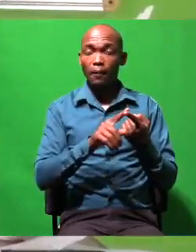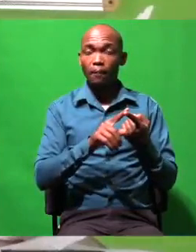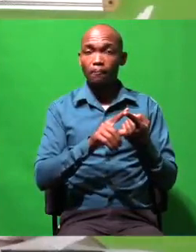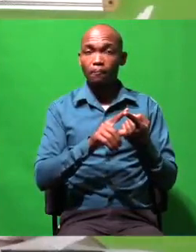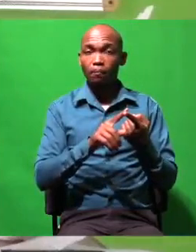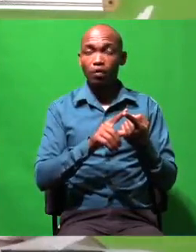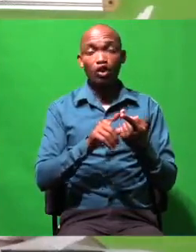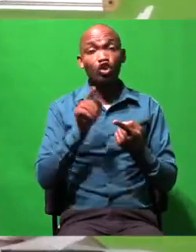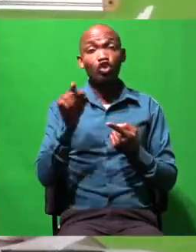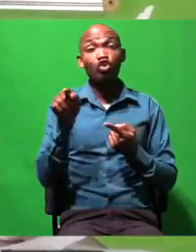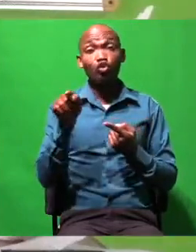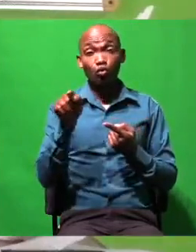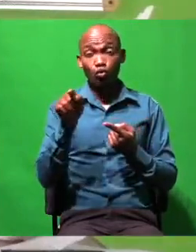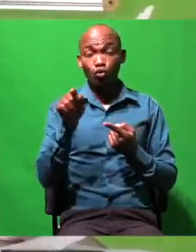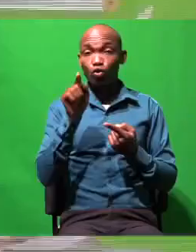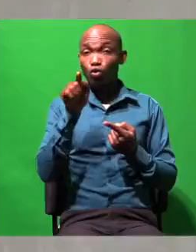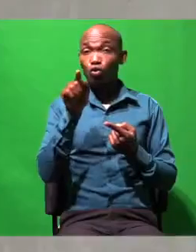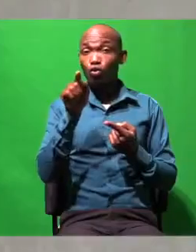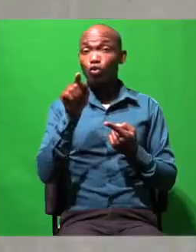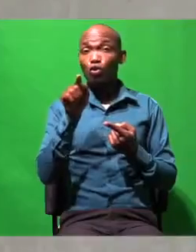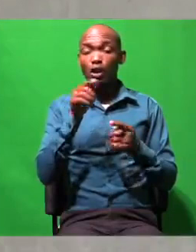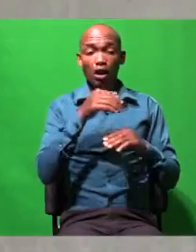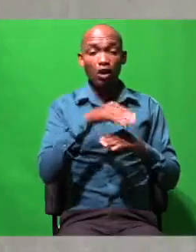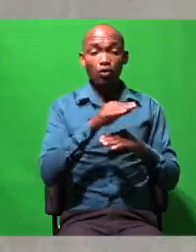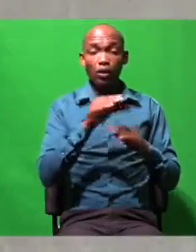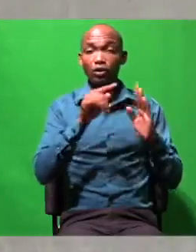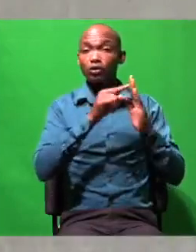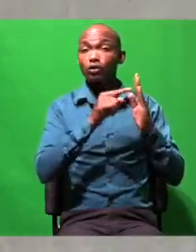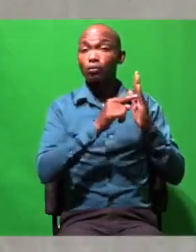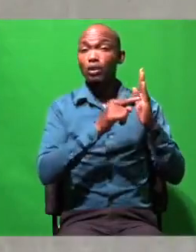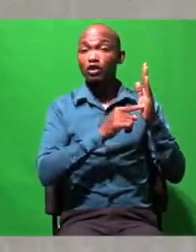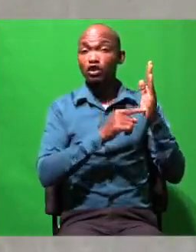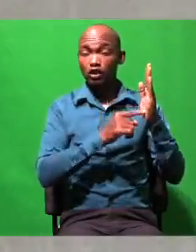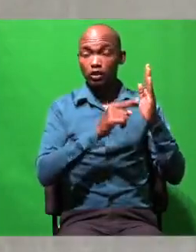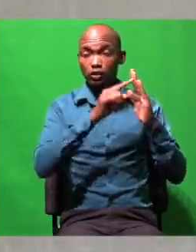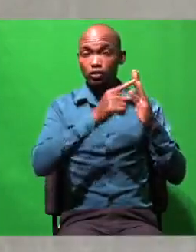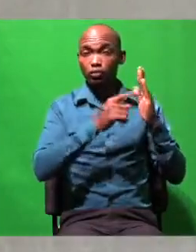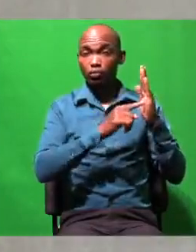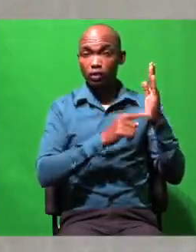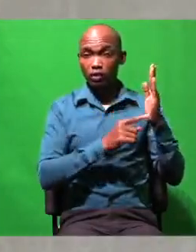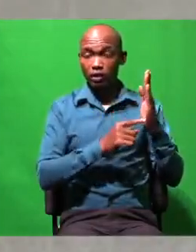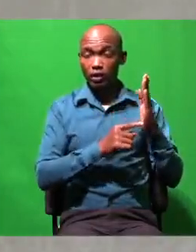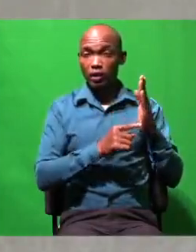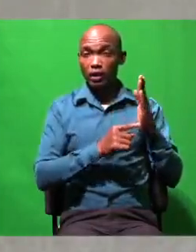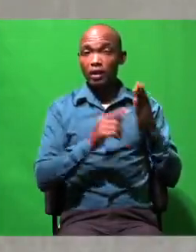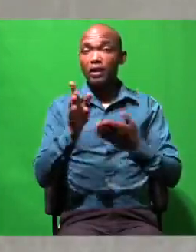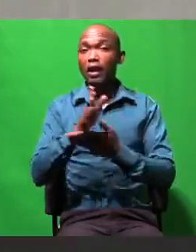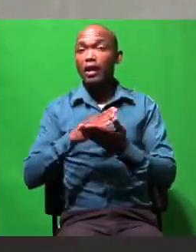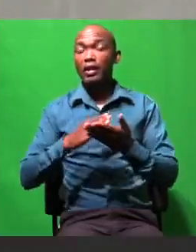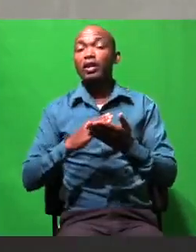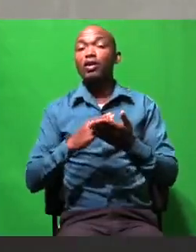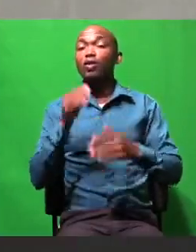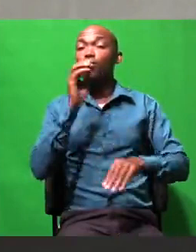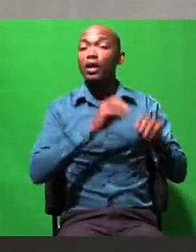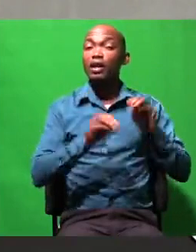is you are going to mention areas where chemistry is applied. That is